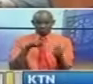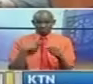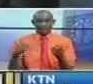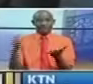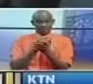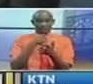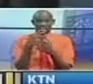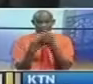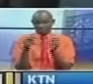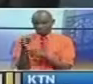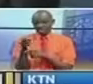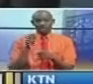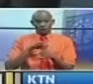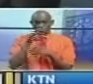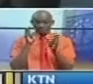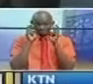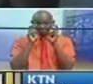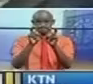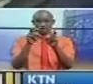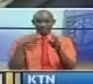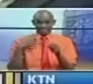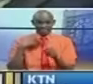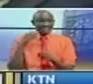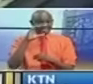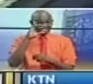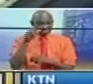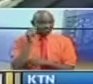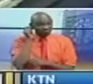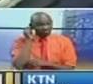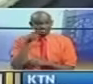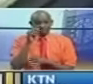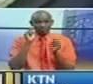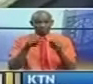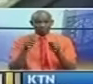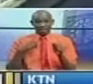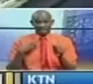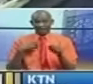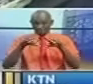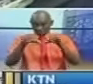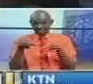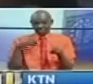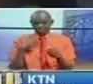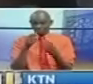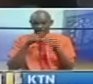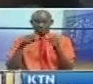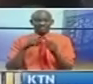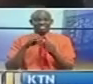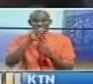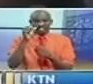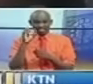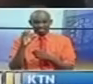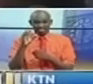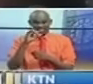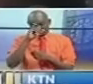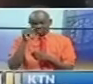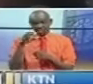of the tribunal, and all eyes will now be on the Chief Justice to see whether he will form a bench to hear the JSC petition as JSC